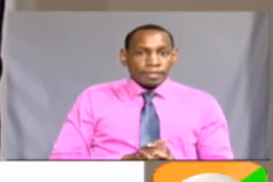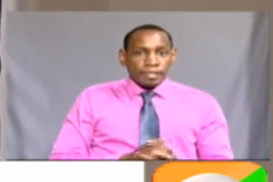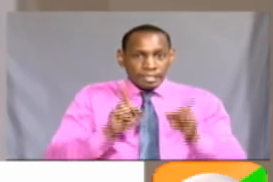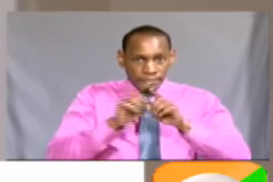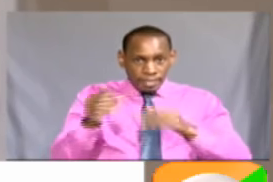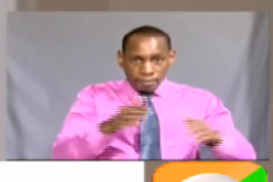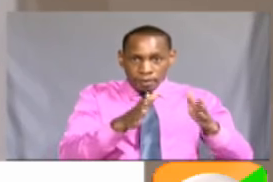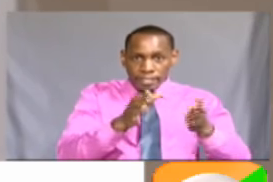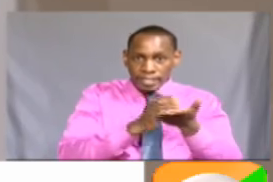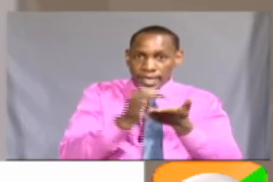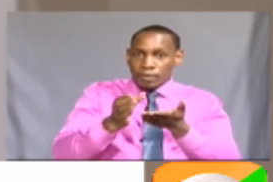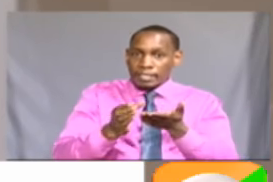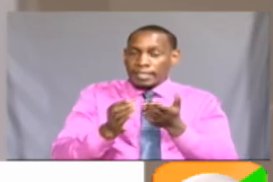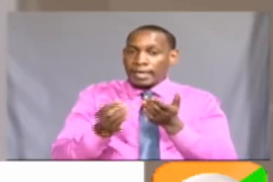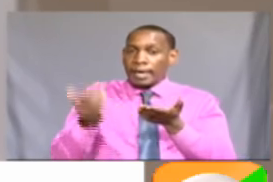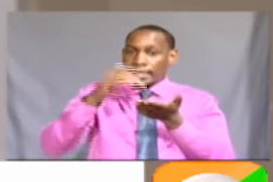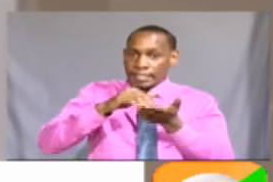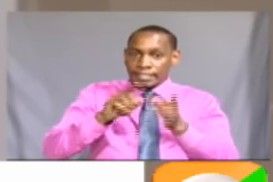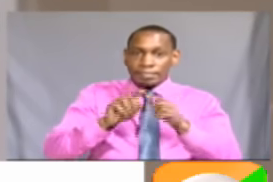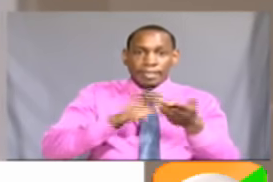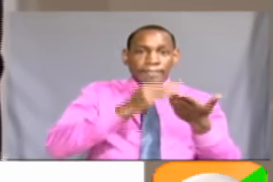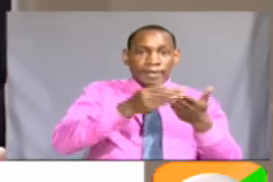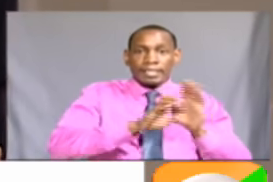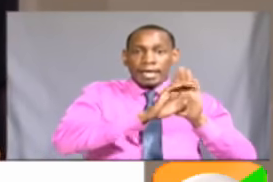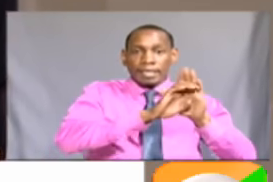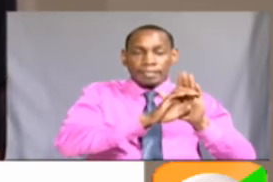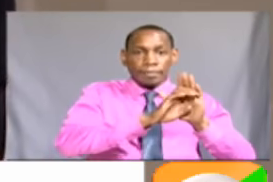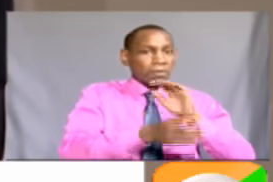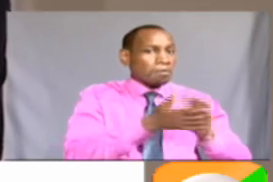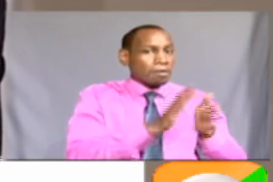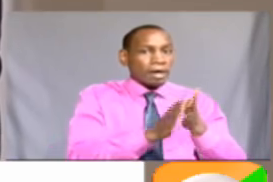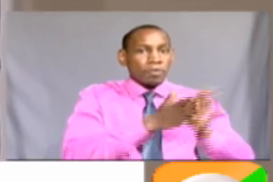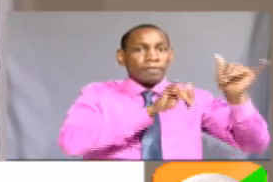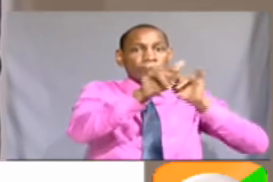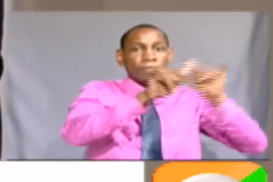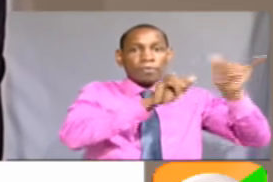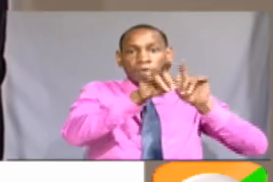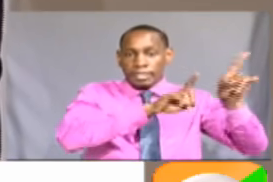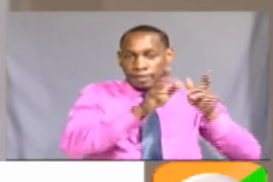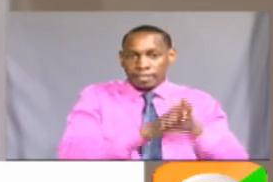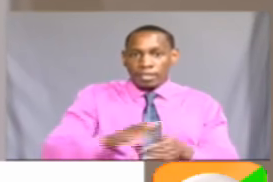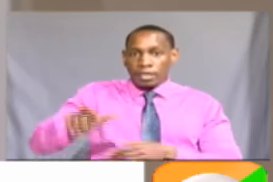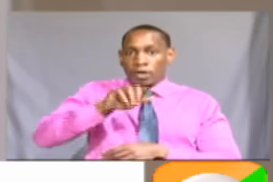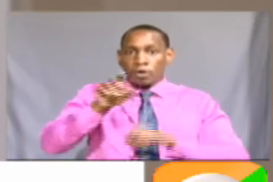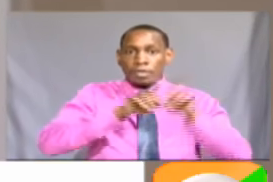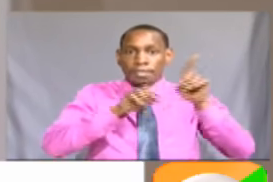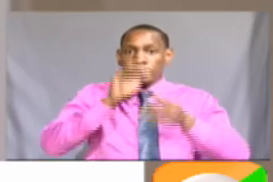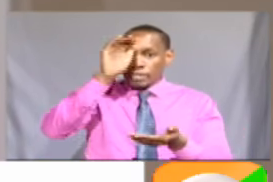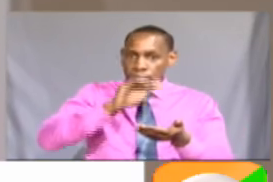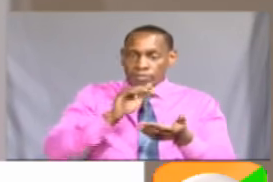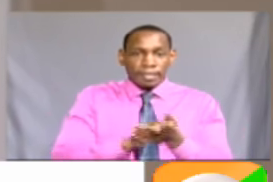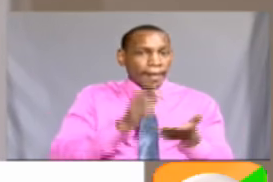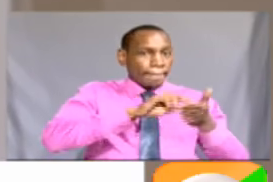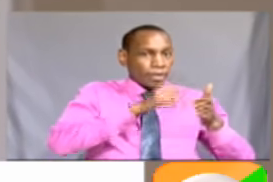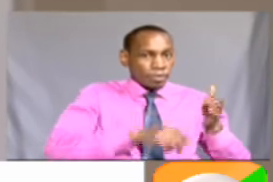there's also an opportunity to reallocate some of the money. For example, there's no longer foreign travel. Local travel is minimized.